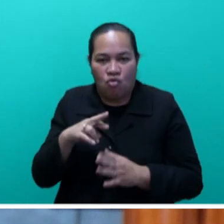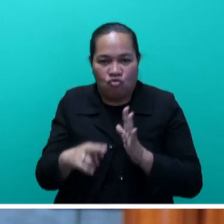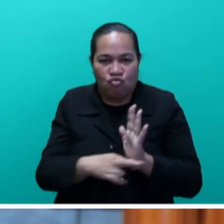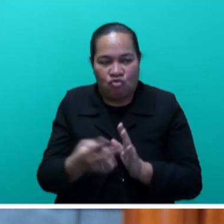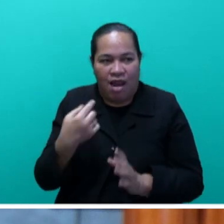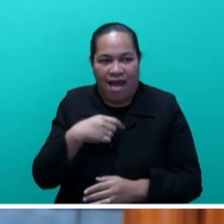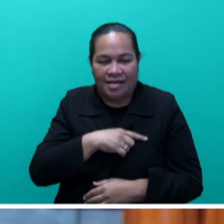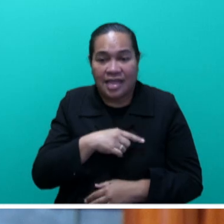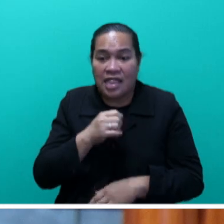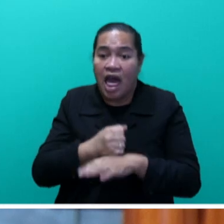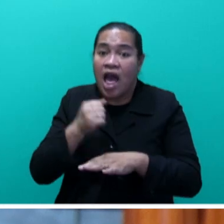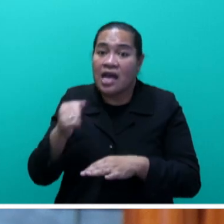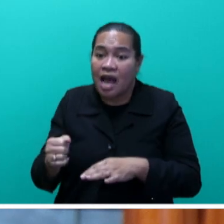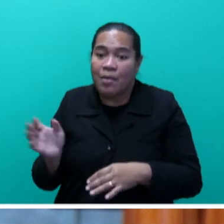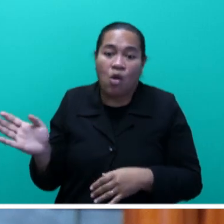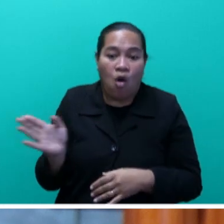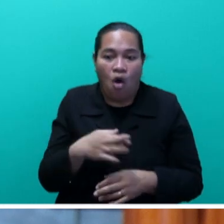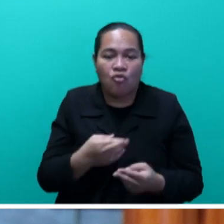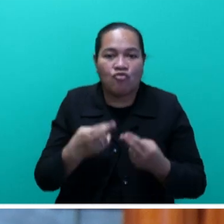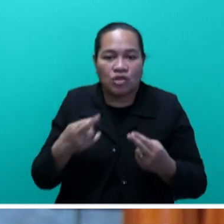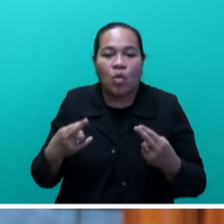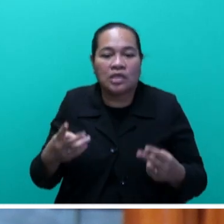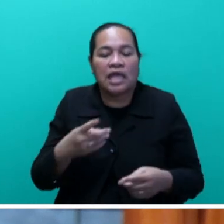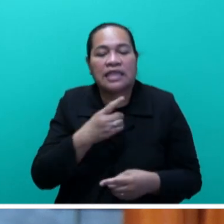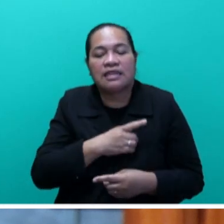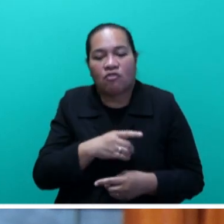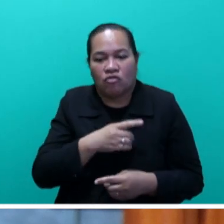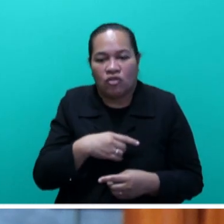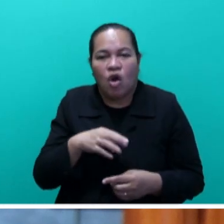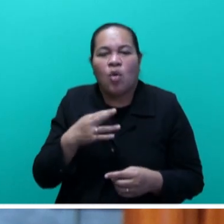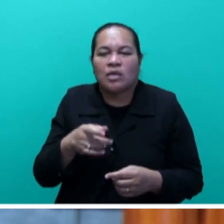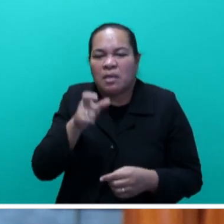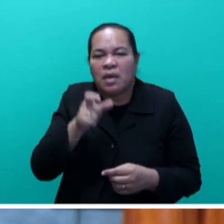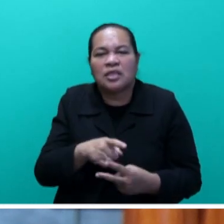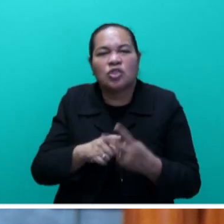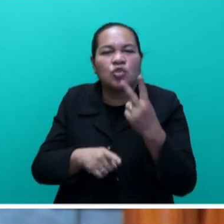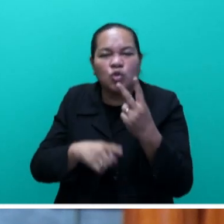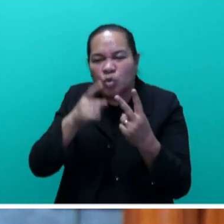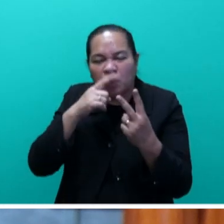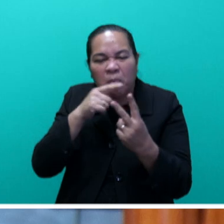The government and all its resources were devoted entirely to the personal agendas of two people.